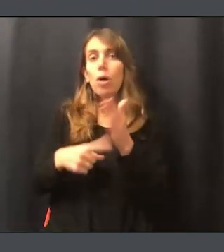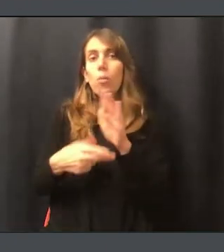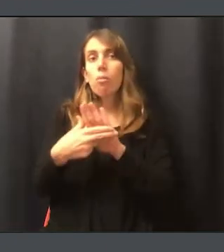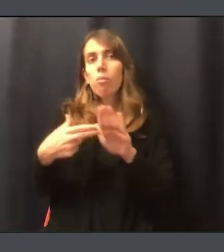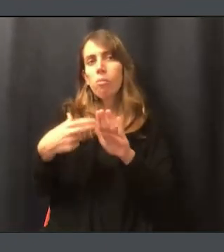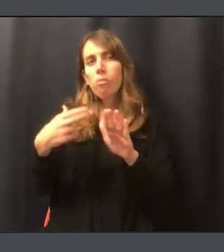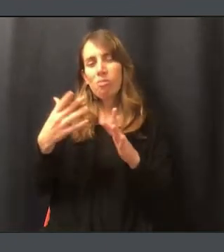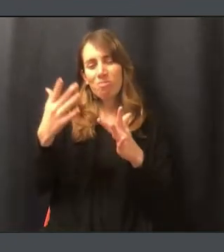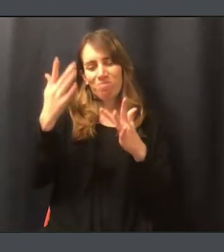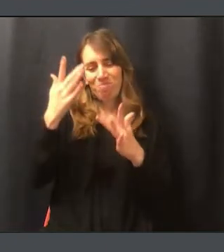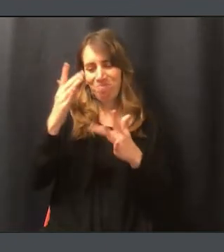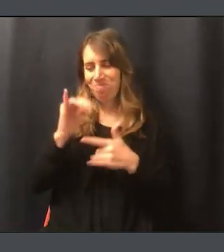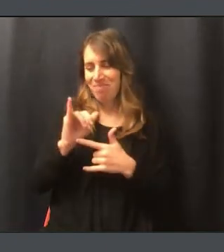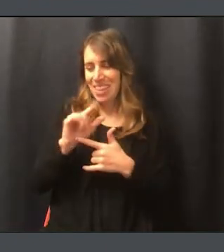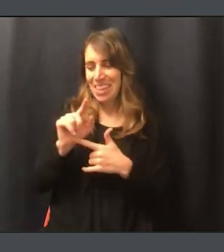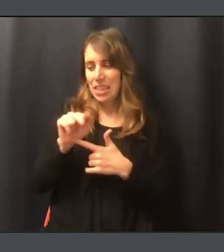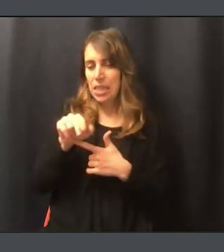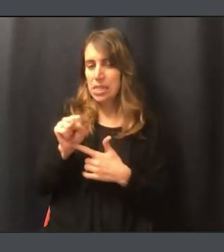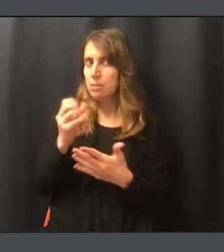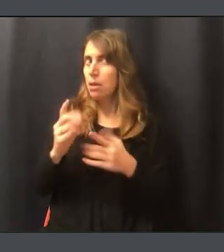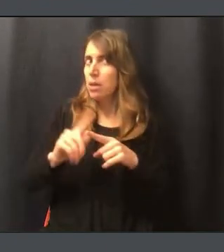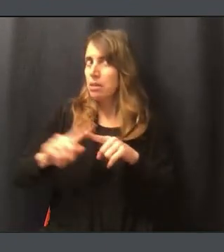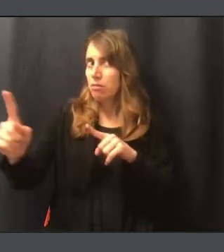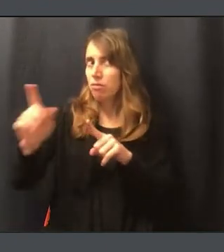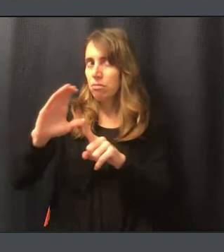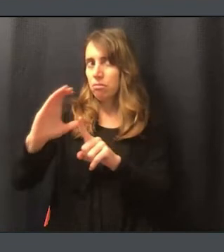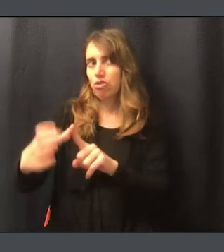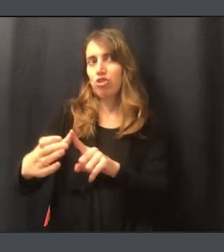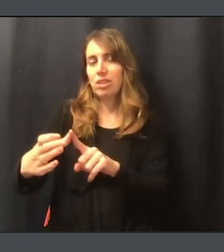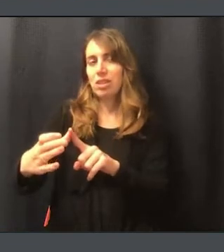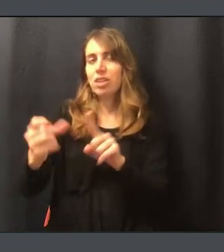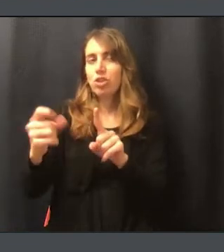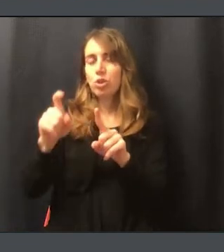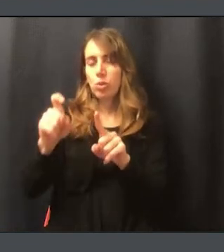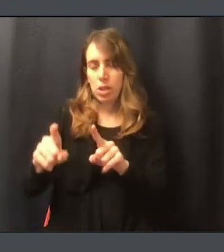aware of these differences so that you can sort of come to some common ground.